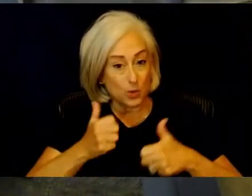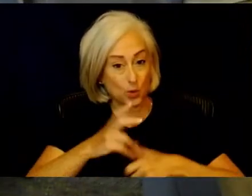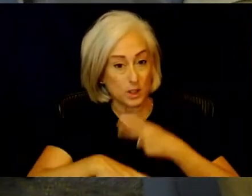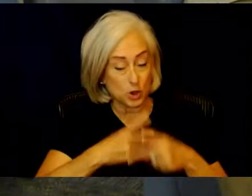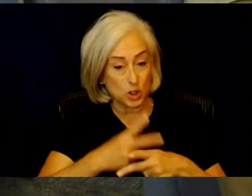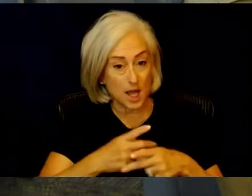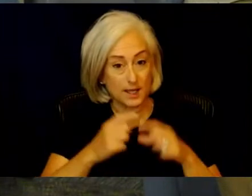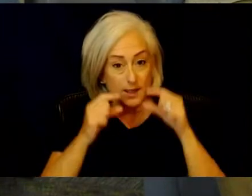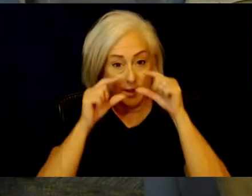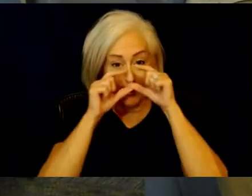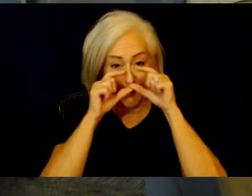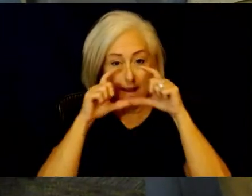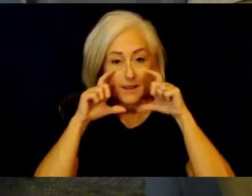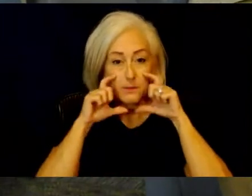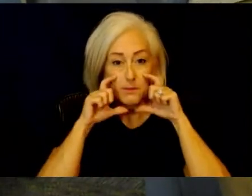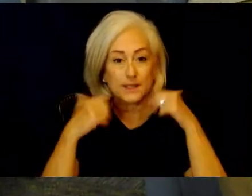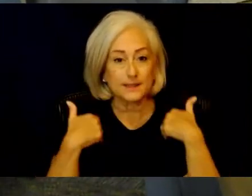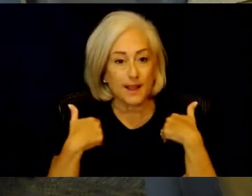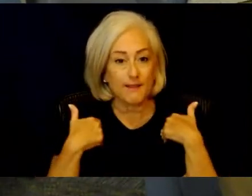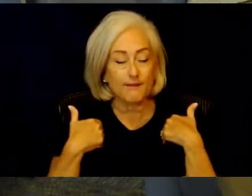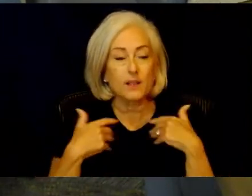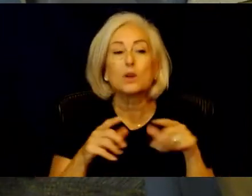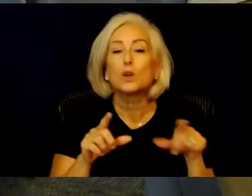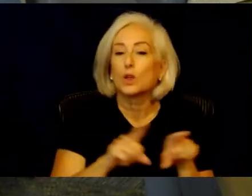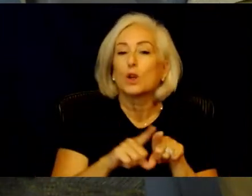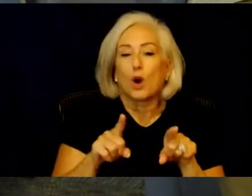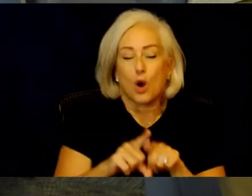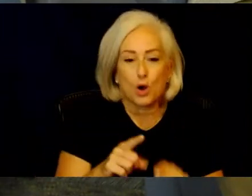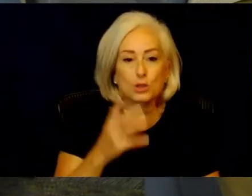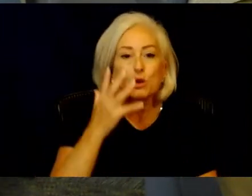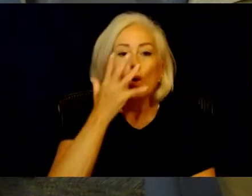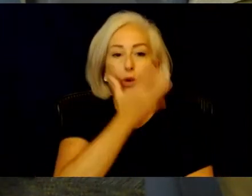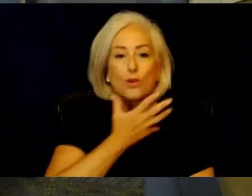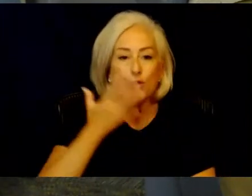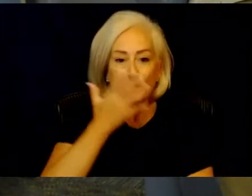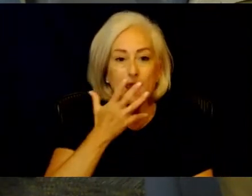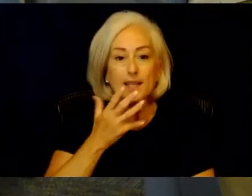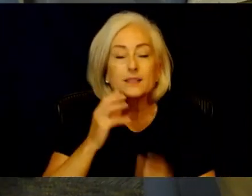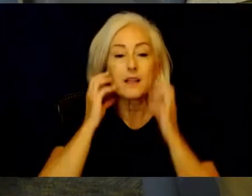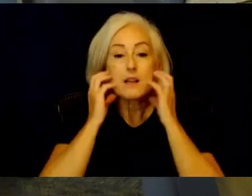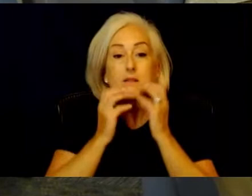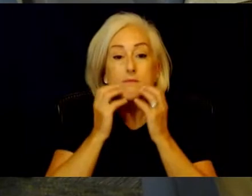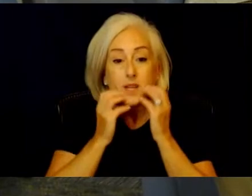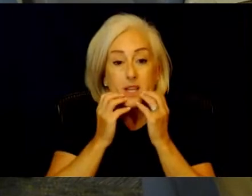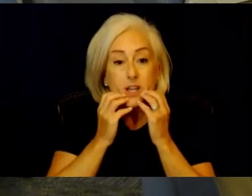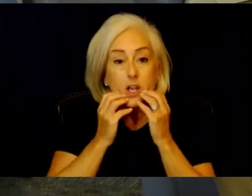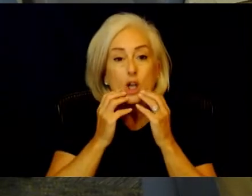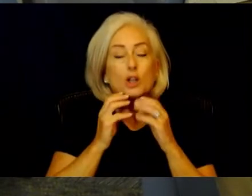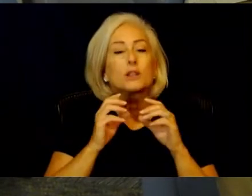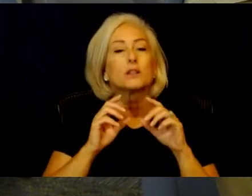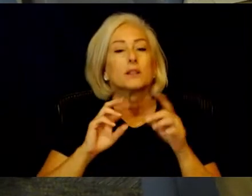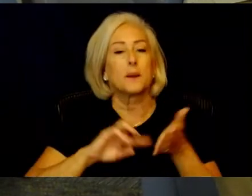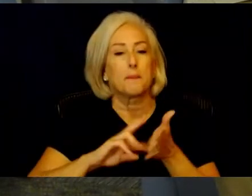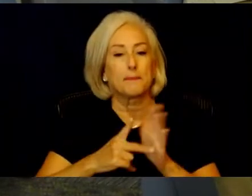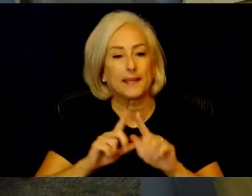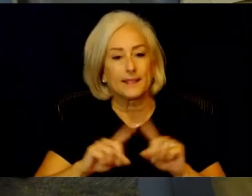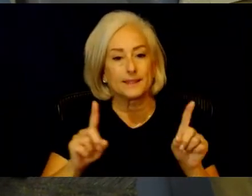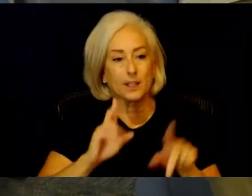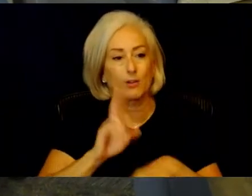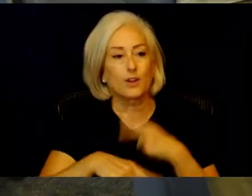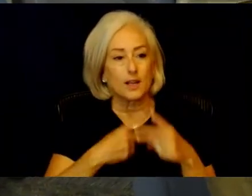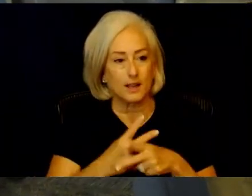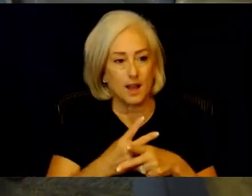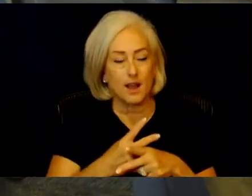your facial anatomy. So sometimes people have beard, sometimes they have a different type of face. So they will get comfortable with a different type of